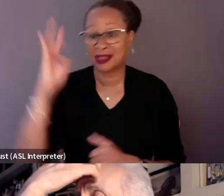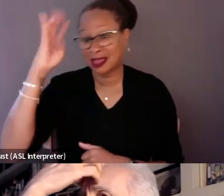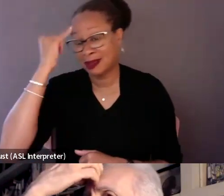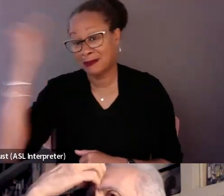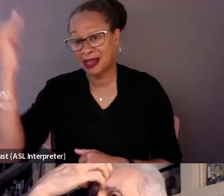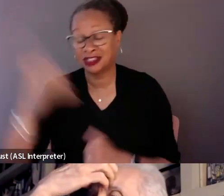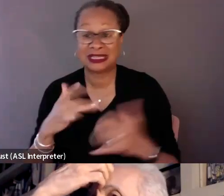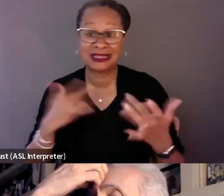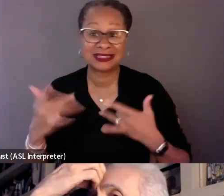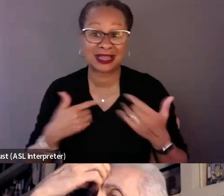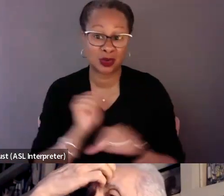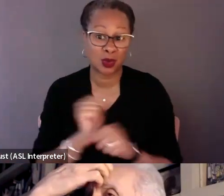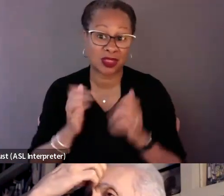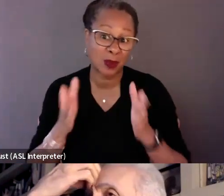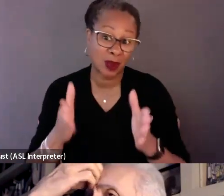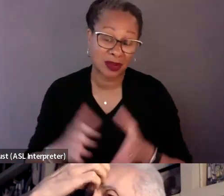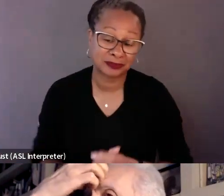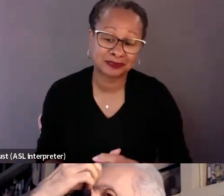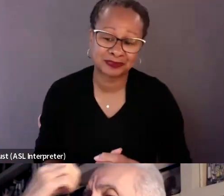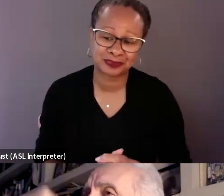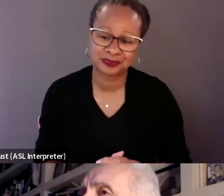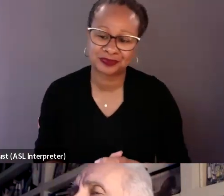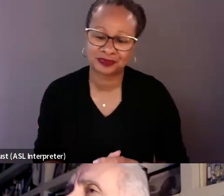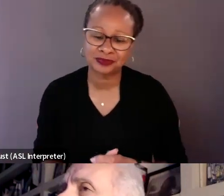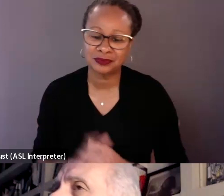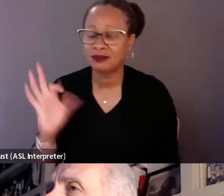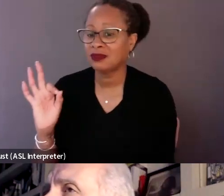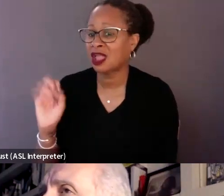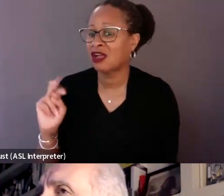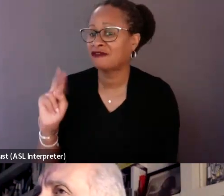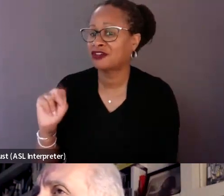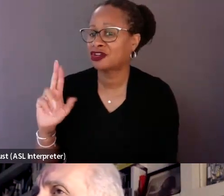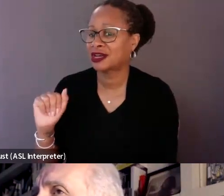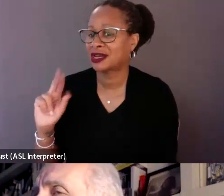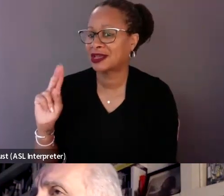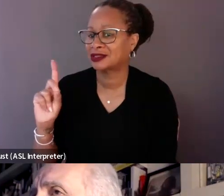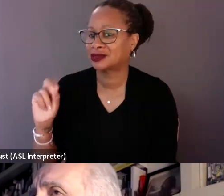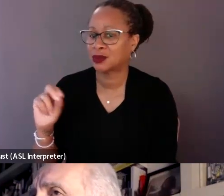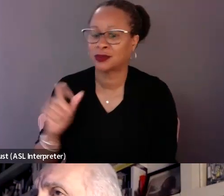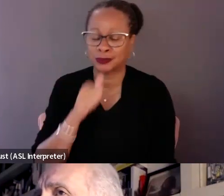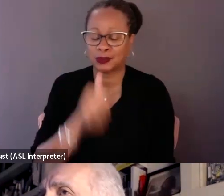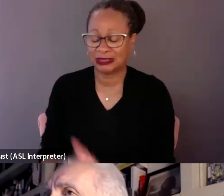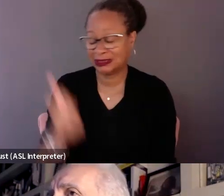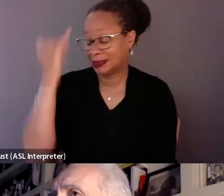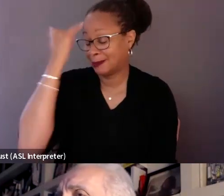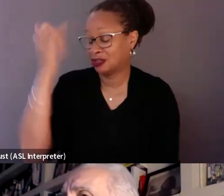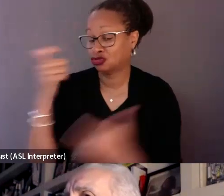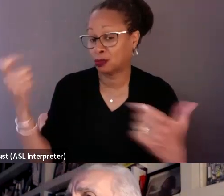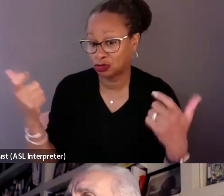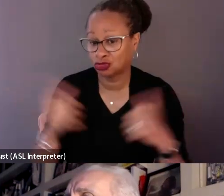that form? Yeah, more. We didn't imagine so much what we